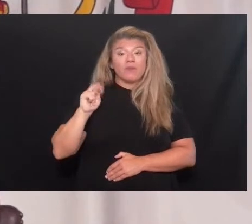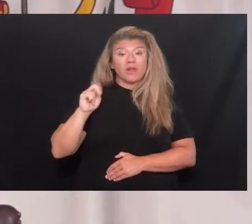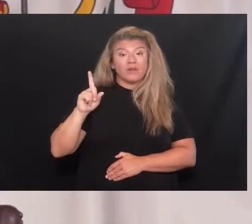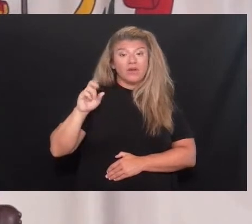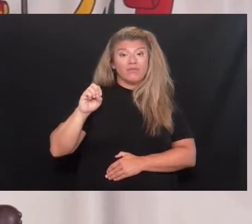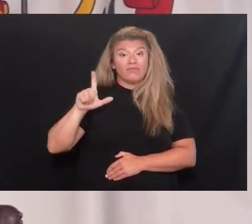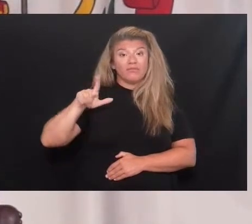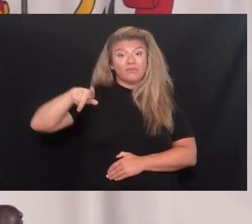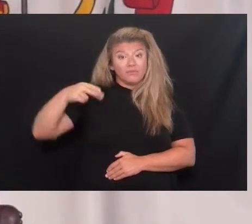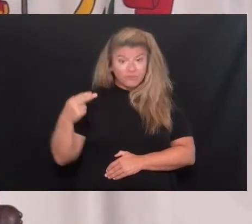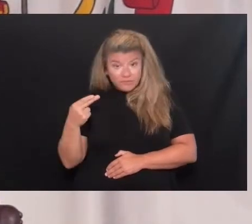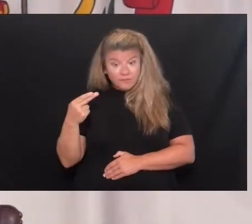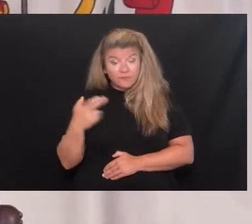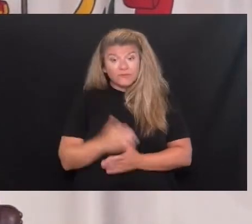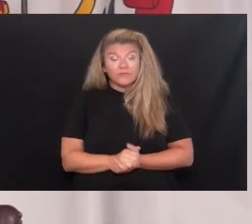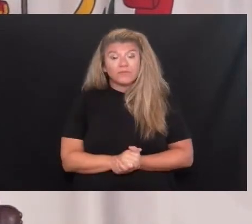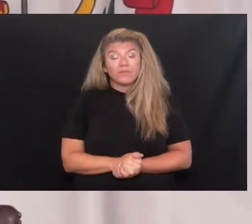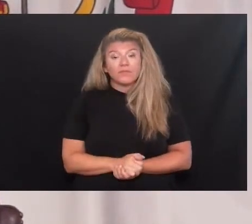County.